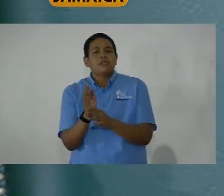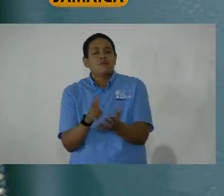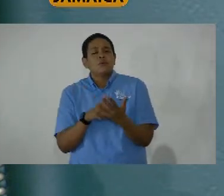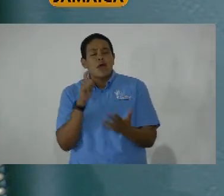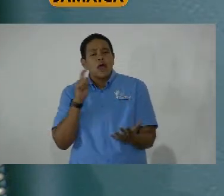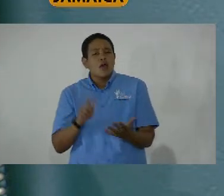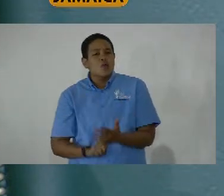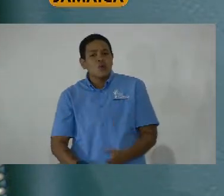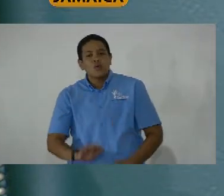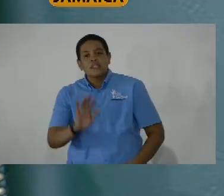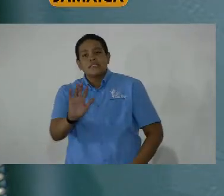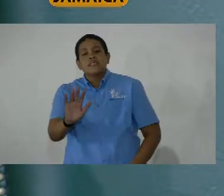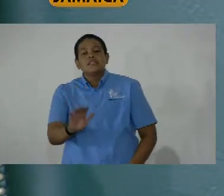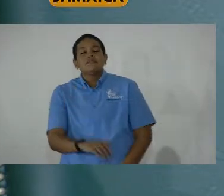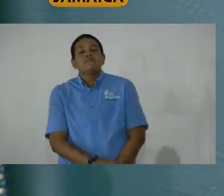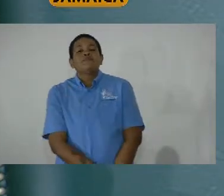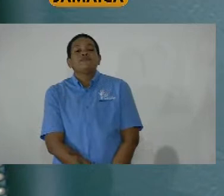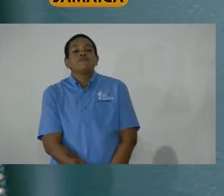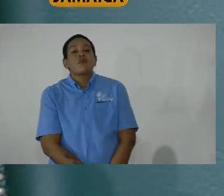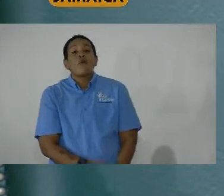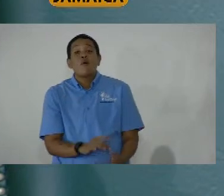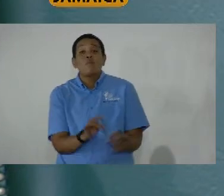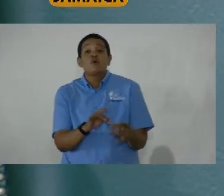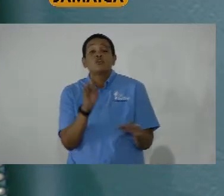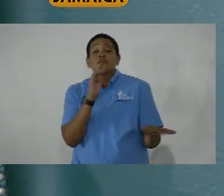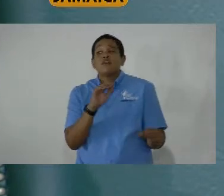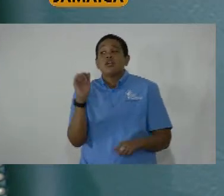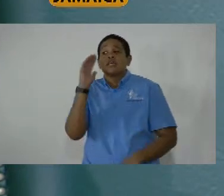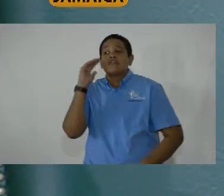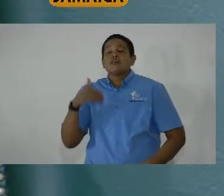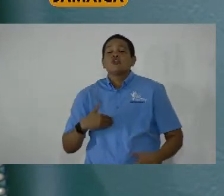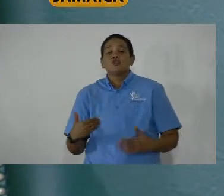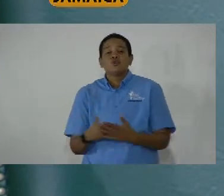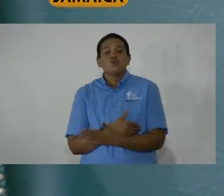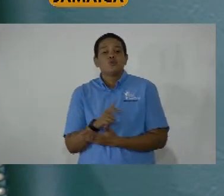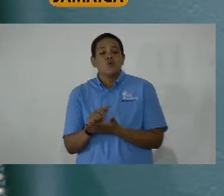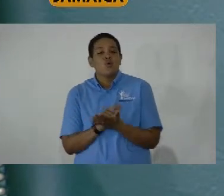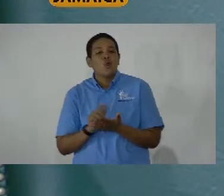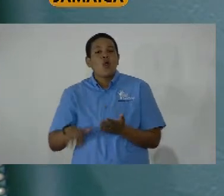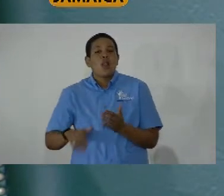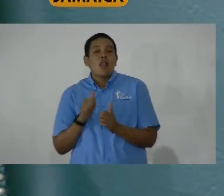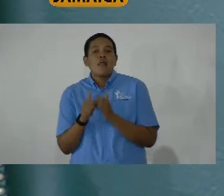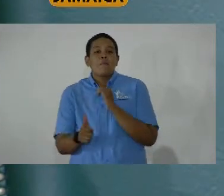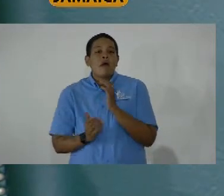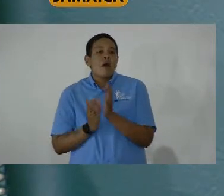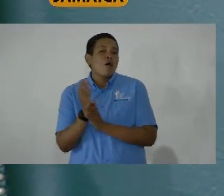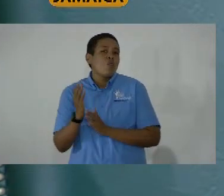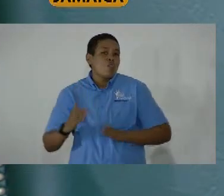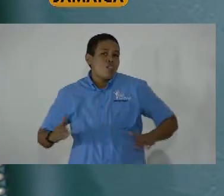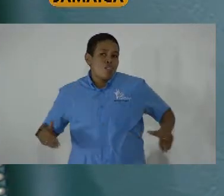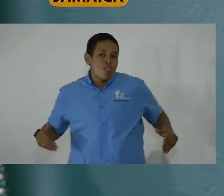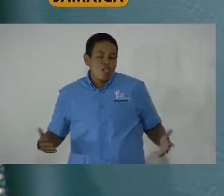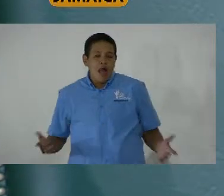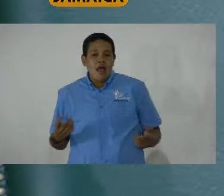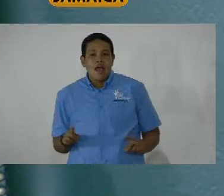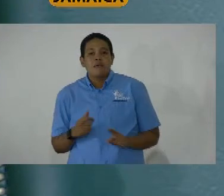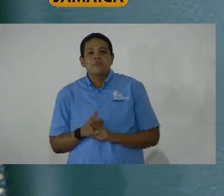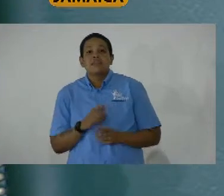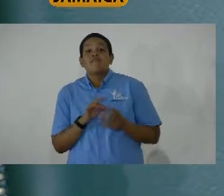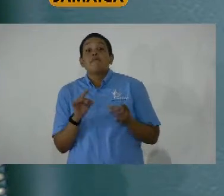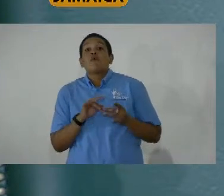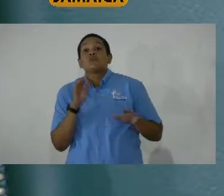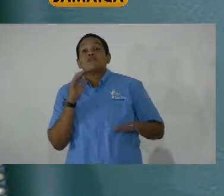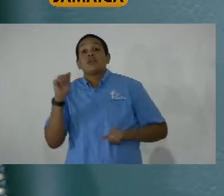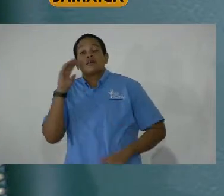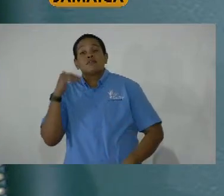of public business requiring notice, motions relating to sittings of the House, motions